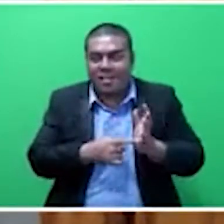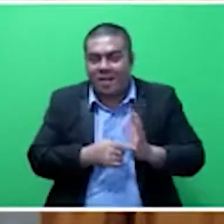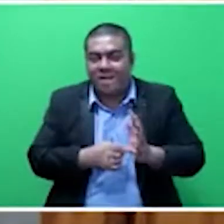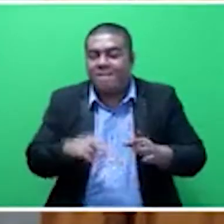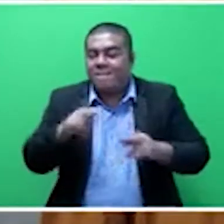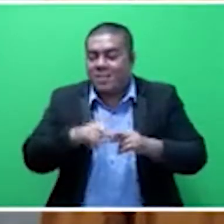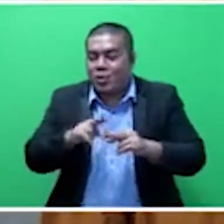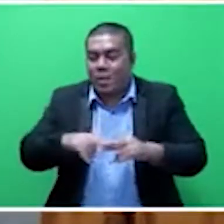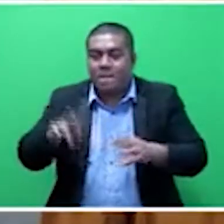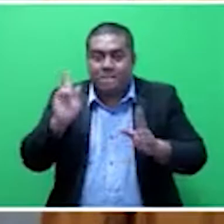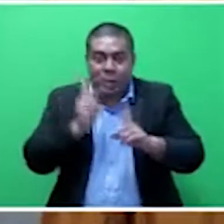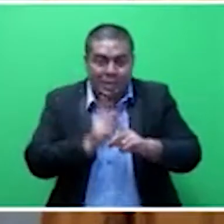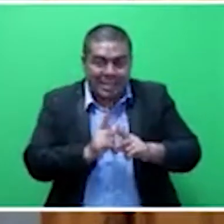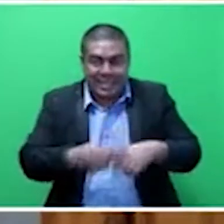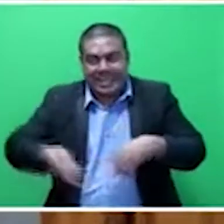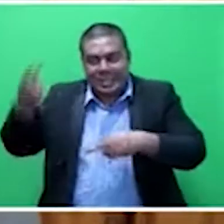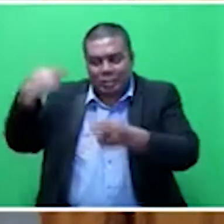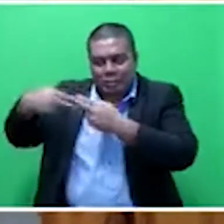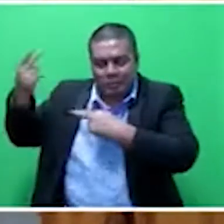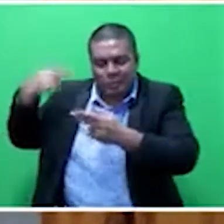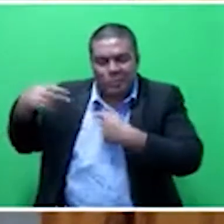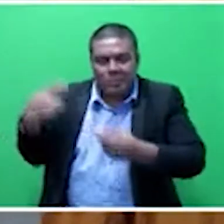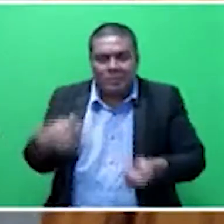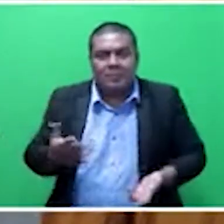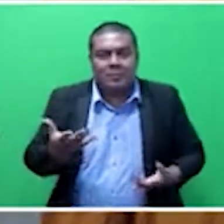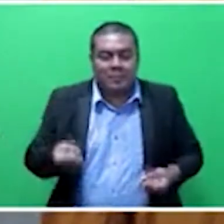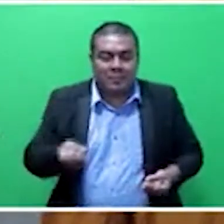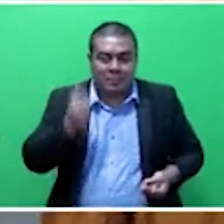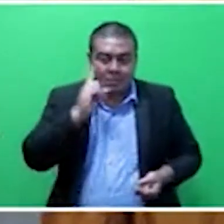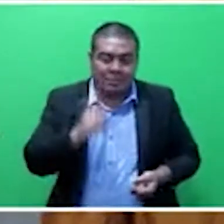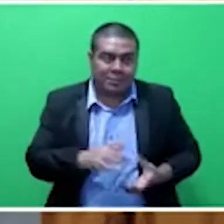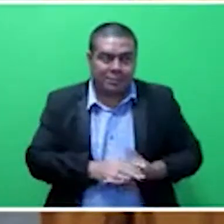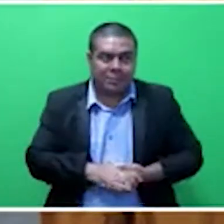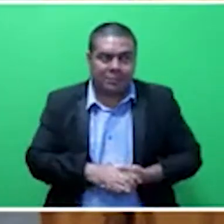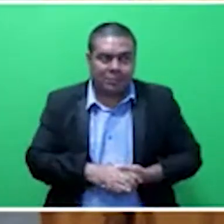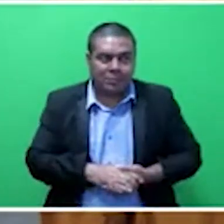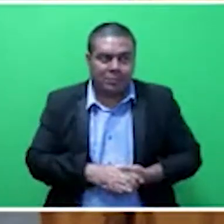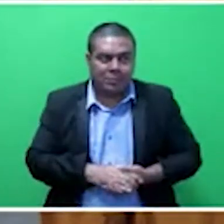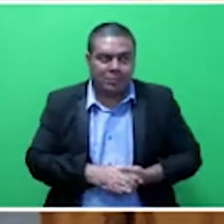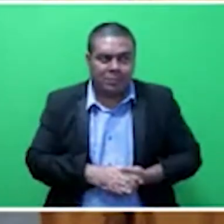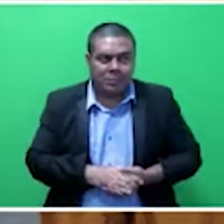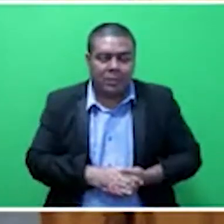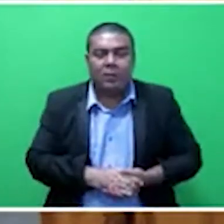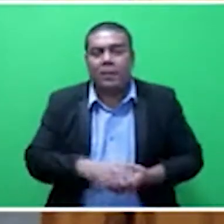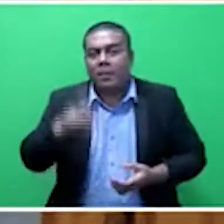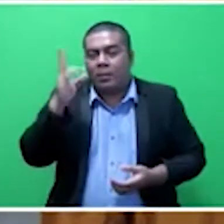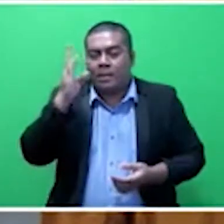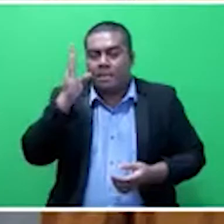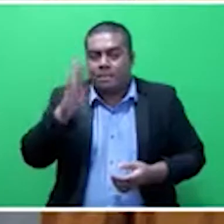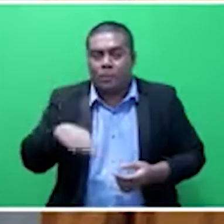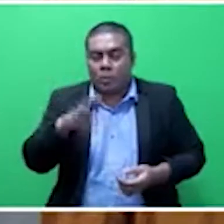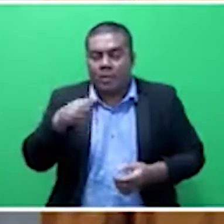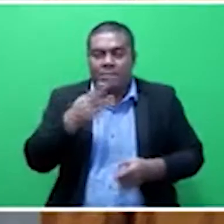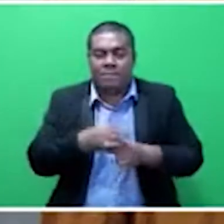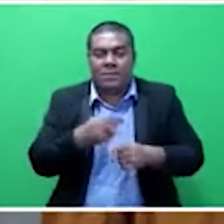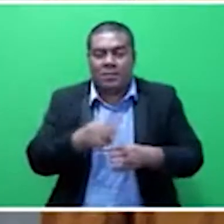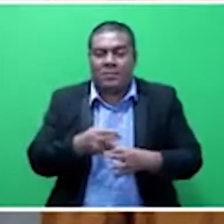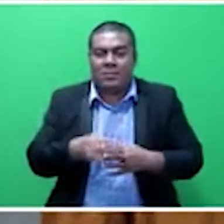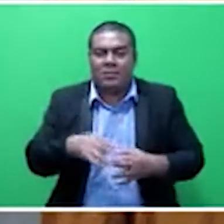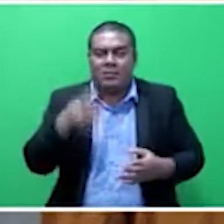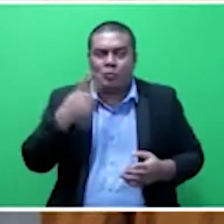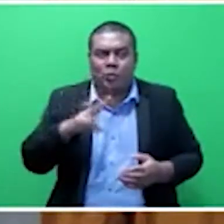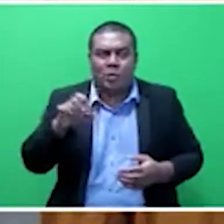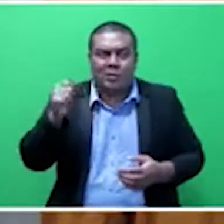history. It's our leader, Honorable Prime Minister, who has come out clean as a whistle for the plight of the poor farmers who have been suffering before